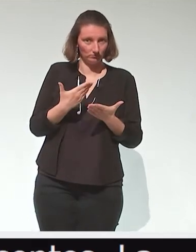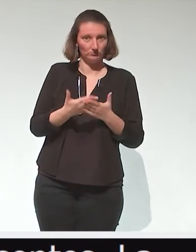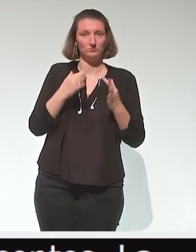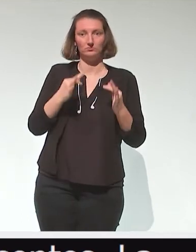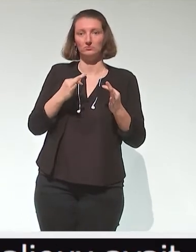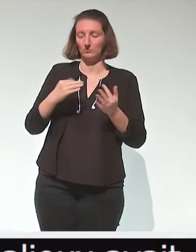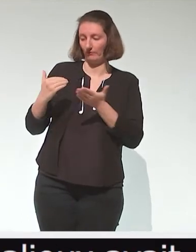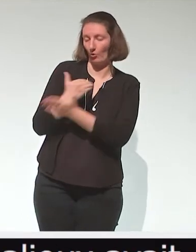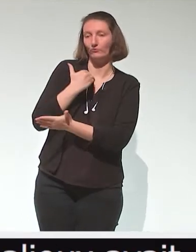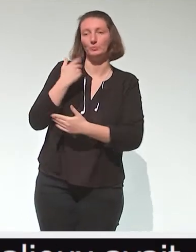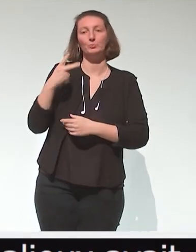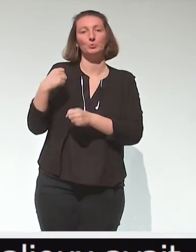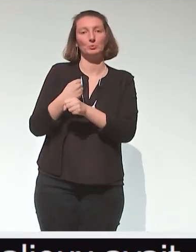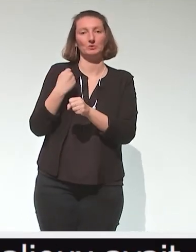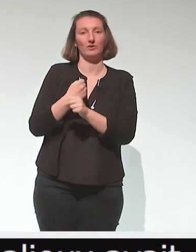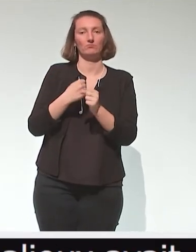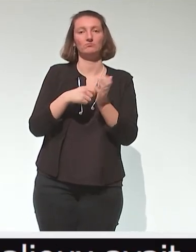remove traps.